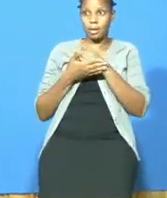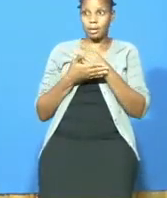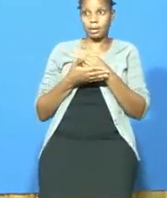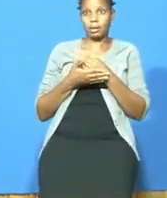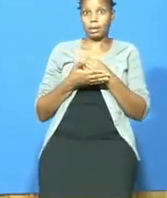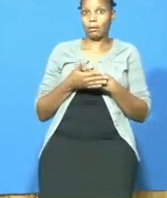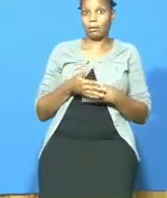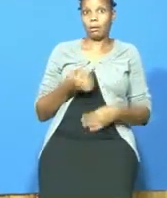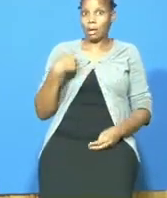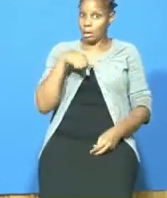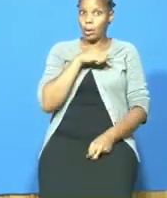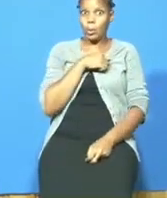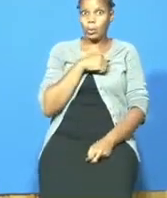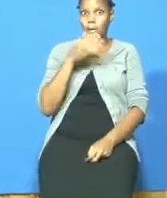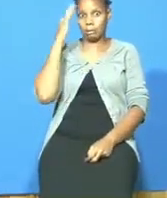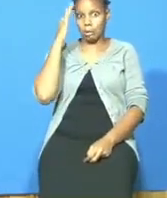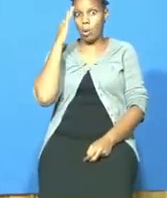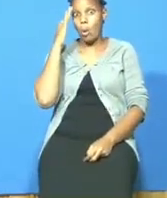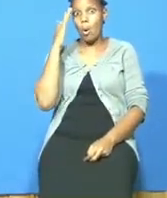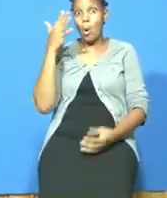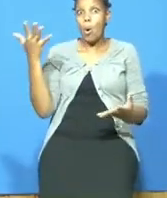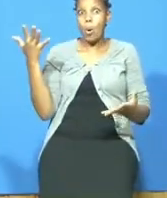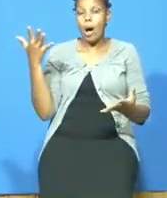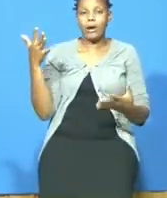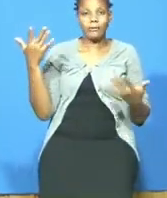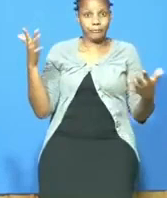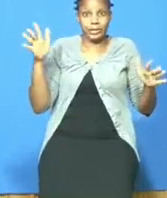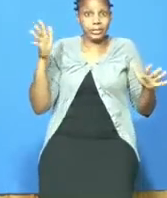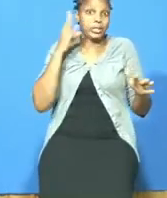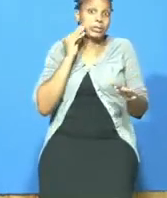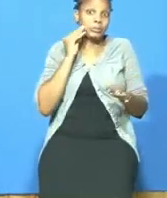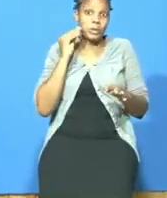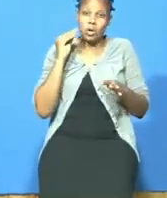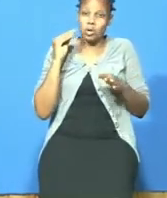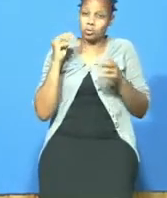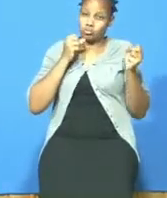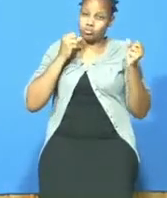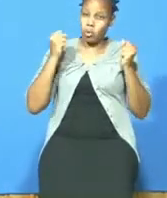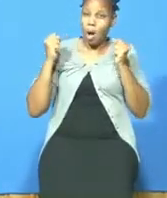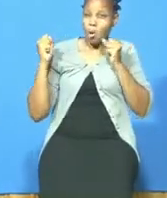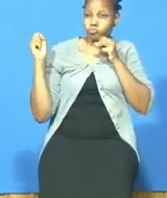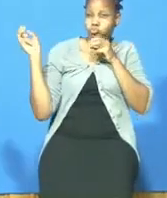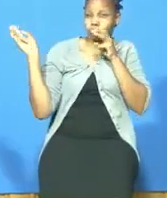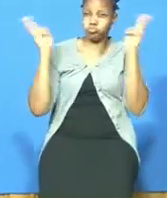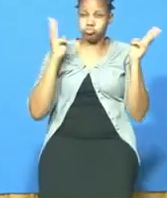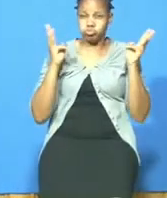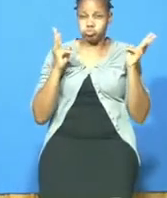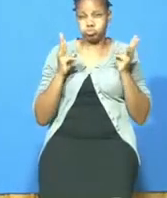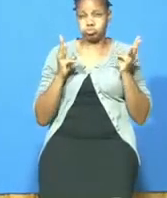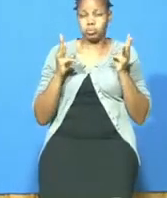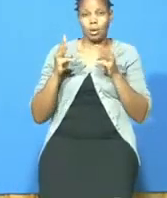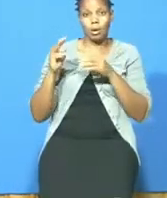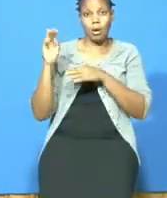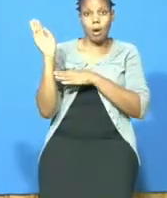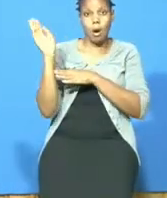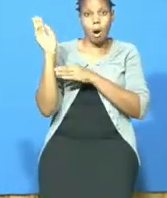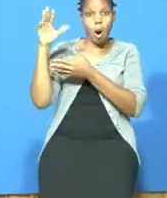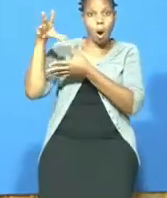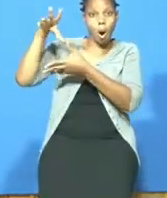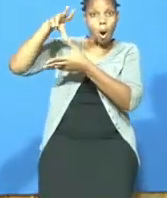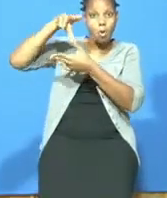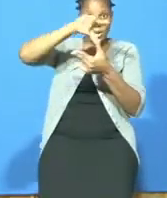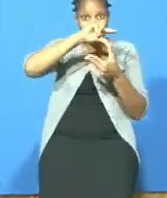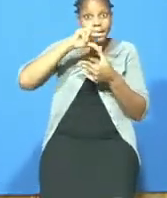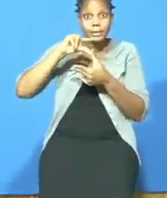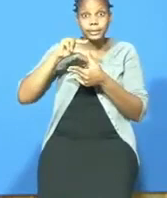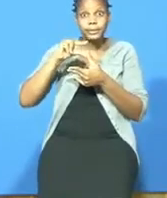to strong winds. We are not foreign to hurricane winds. I think